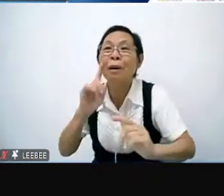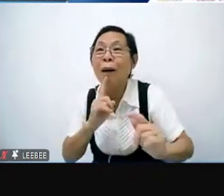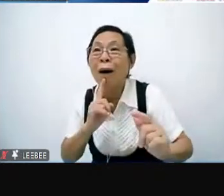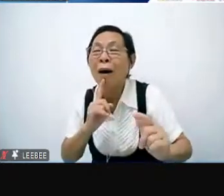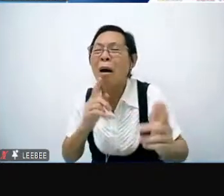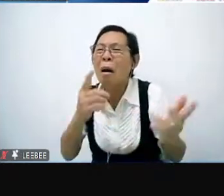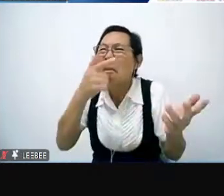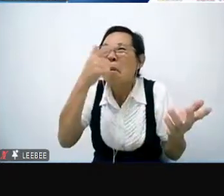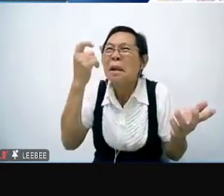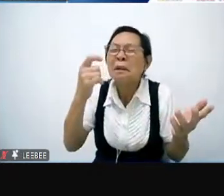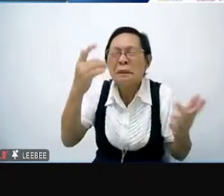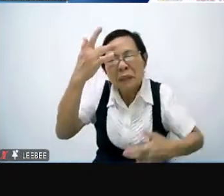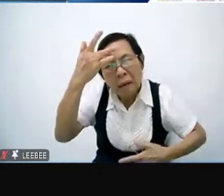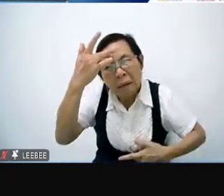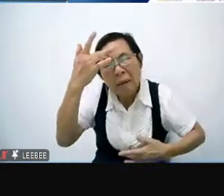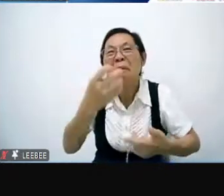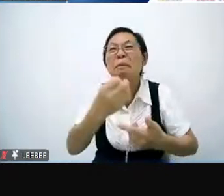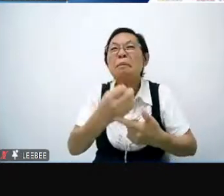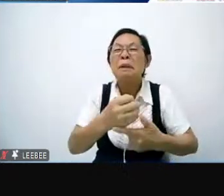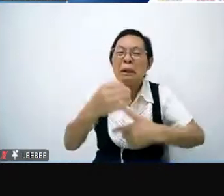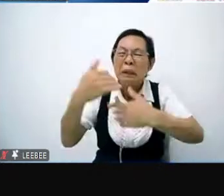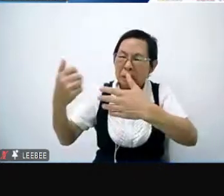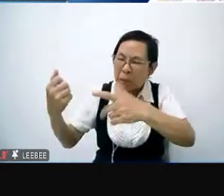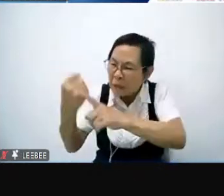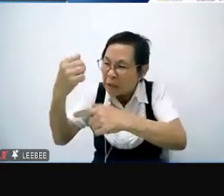to disease, injury.